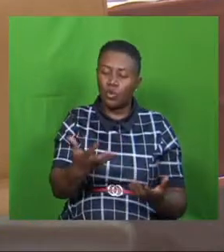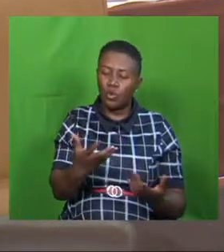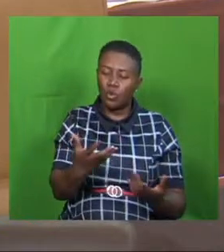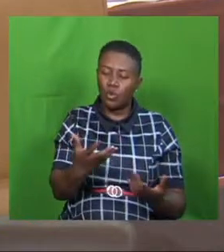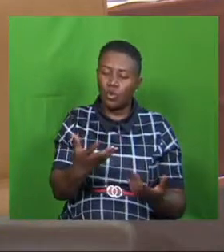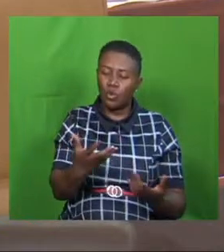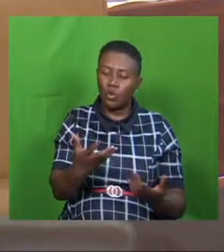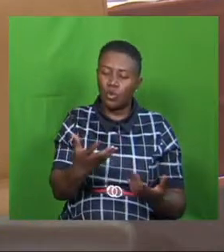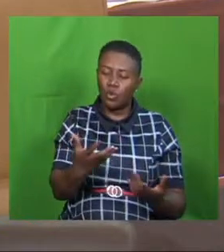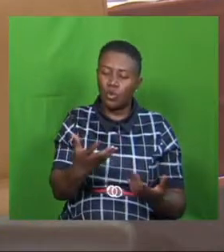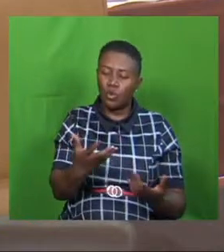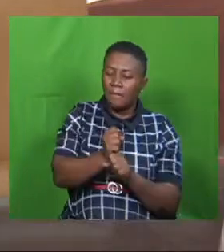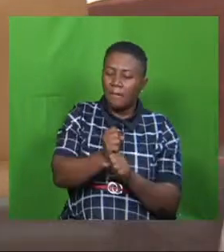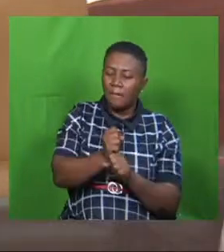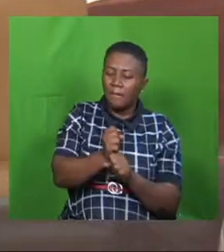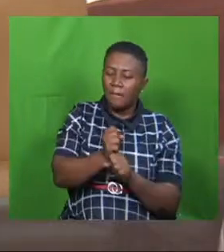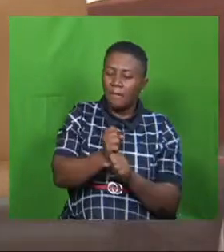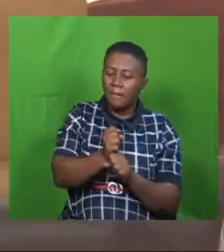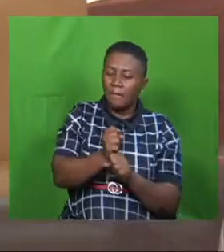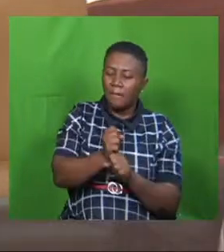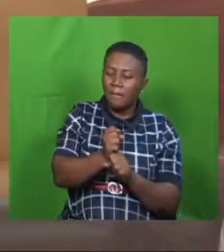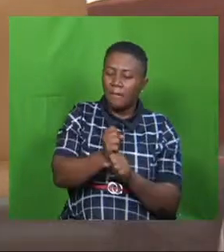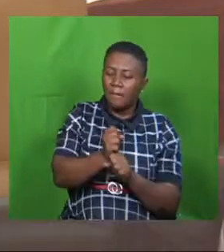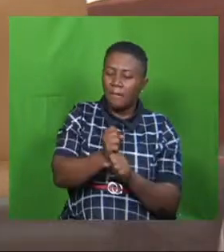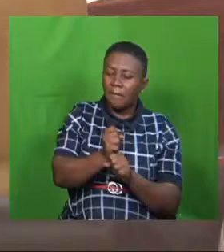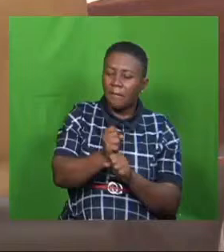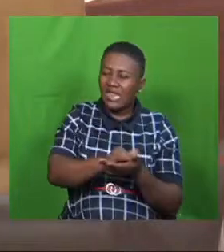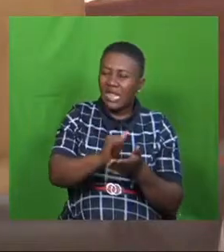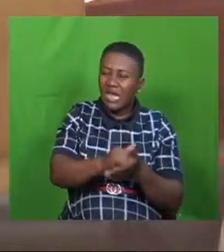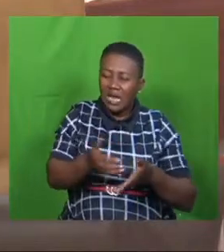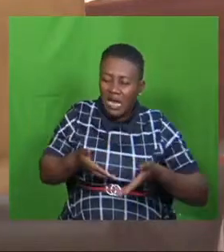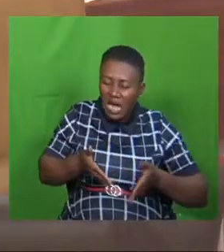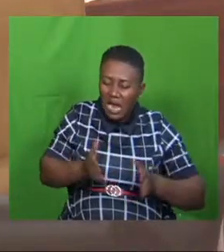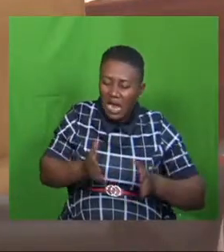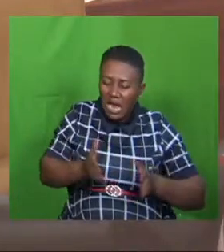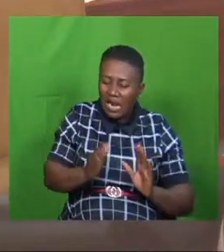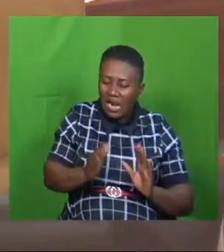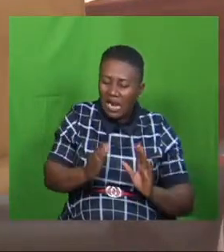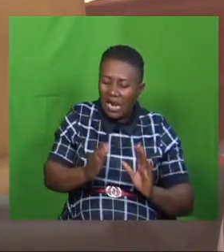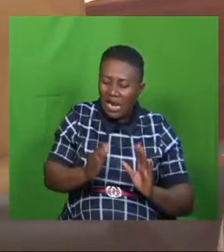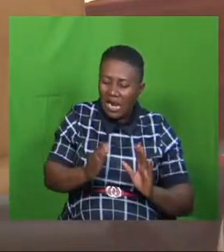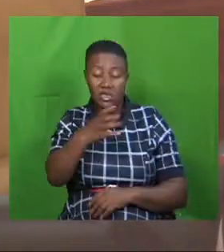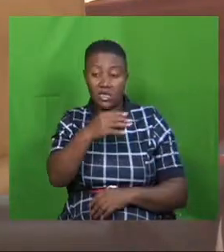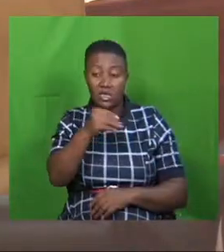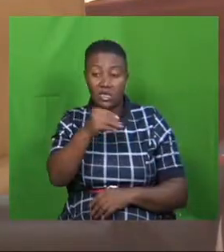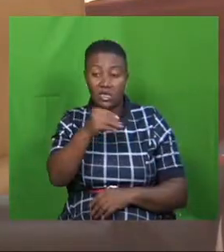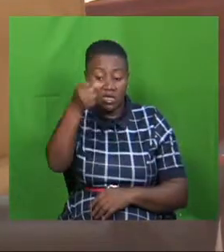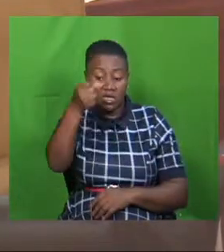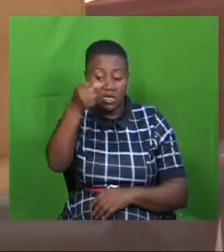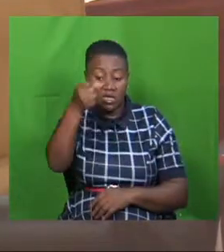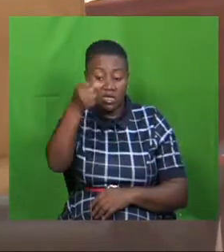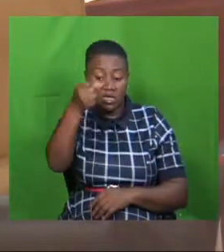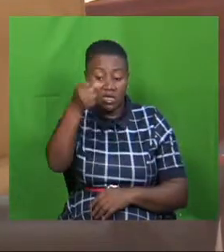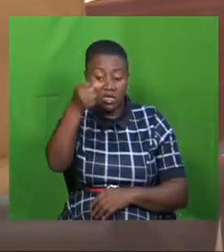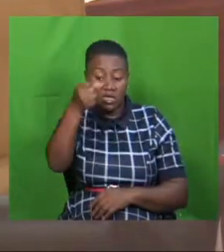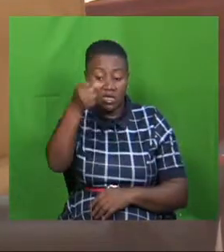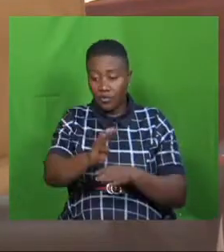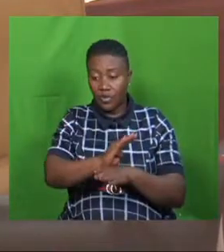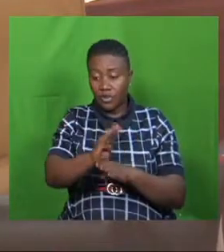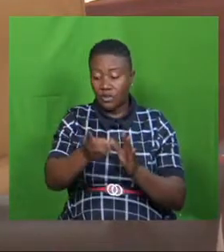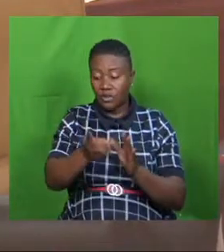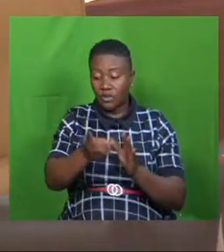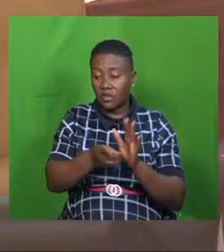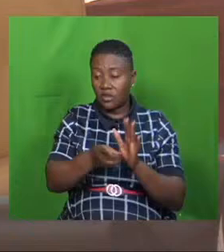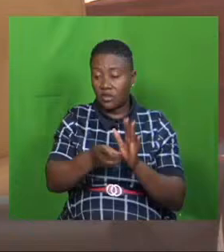a charter that establishes the Eastern and Southern Africa Trade and Development Bank,